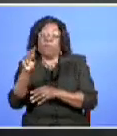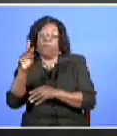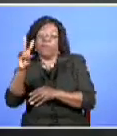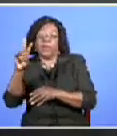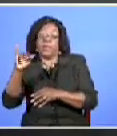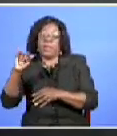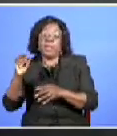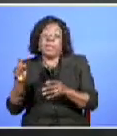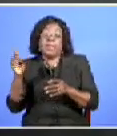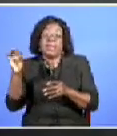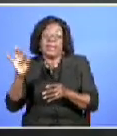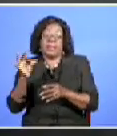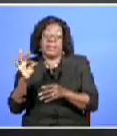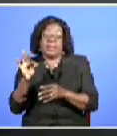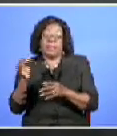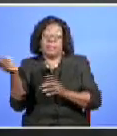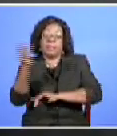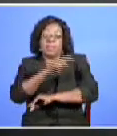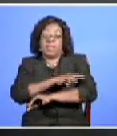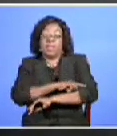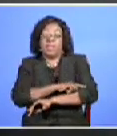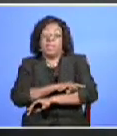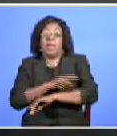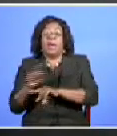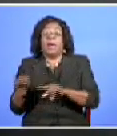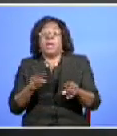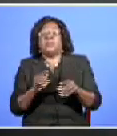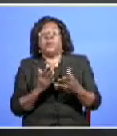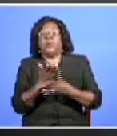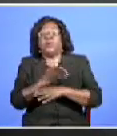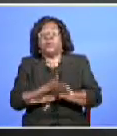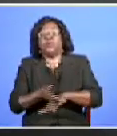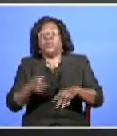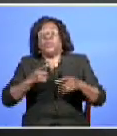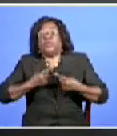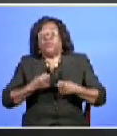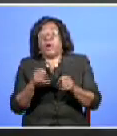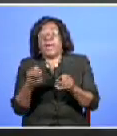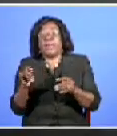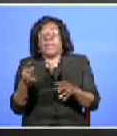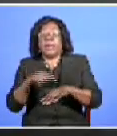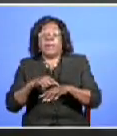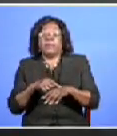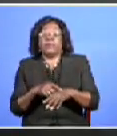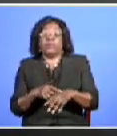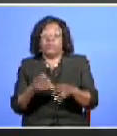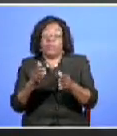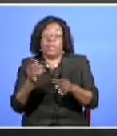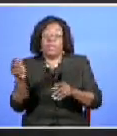an alternative in some trying times during a national service of prayer and fasting.